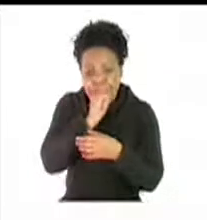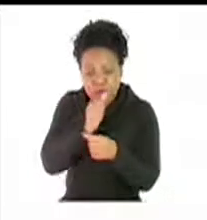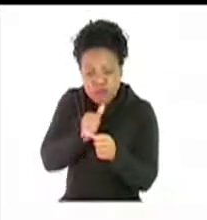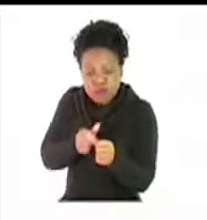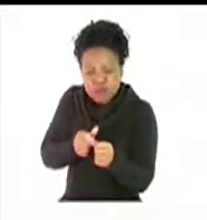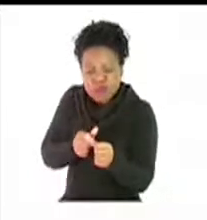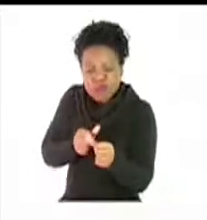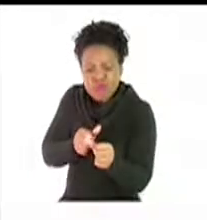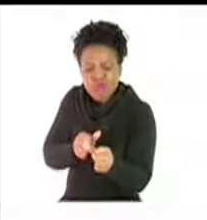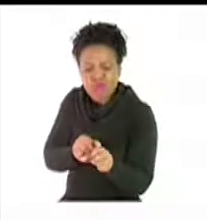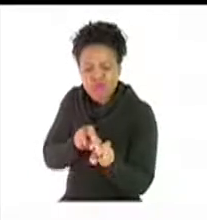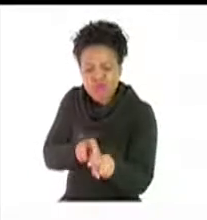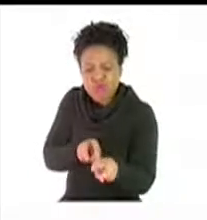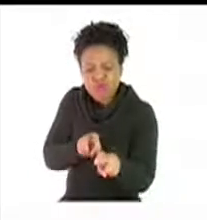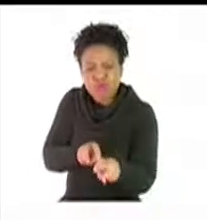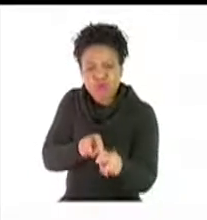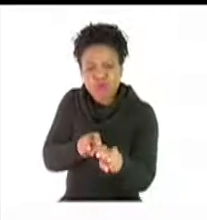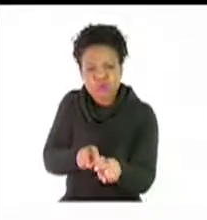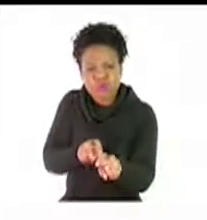water.